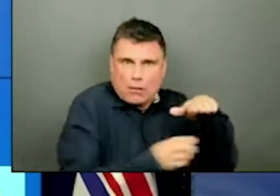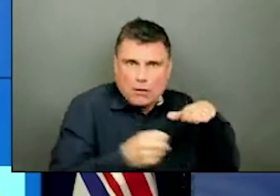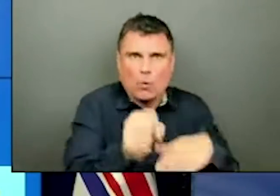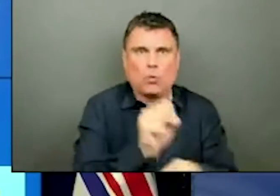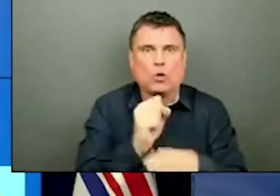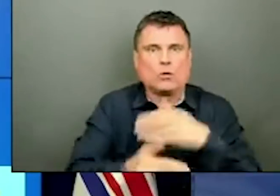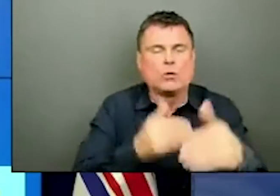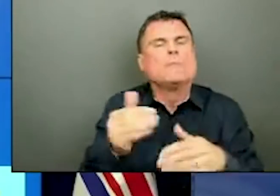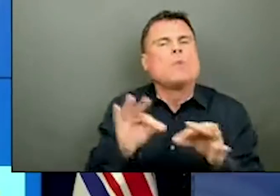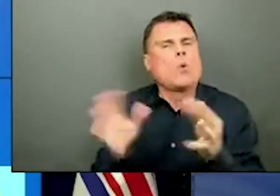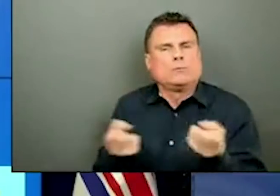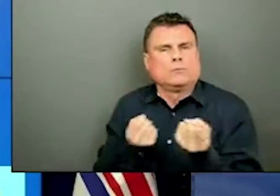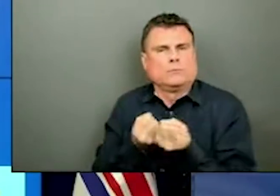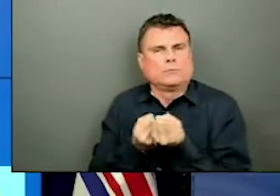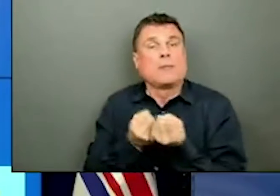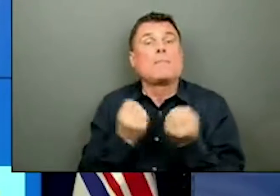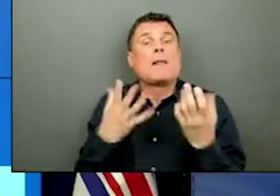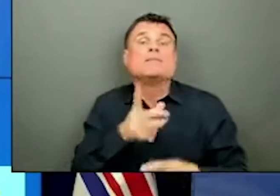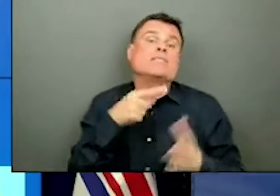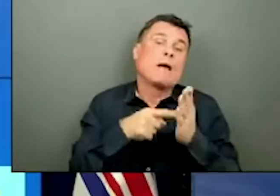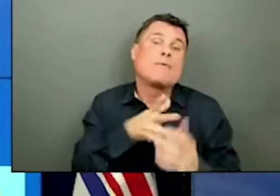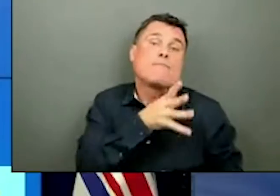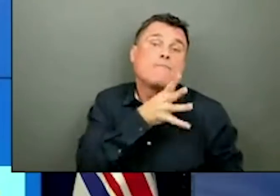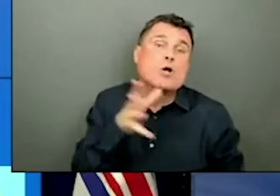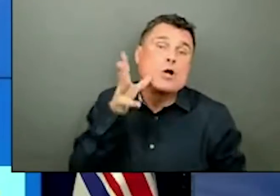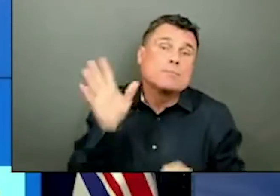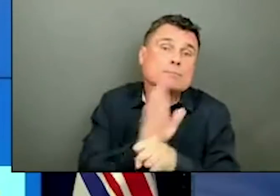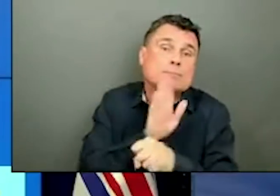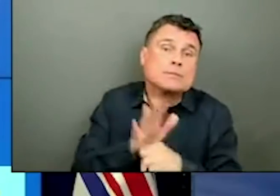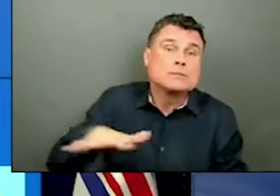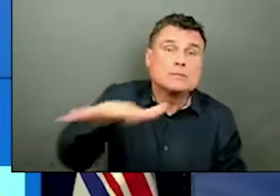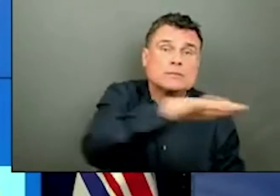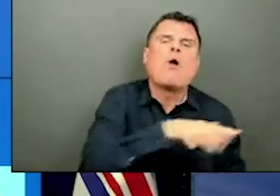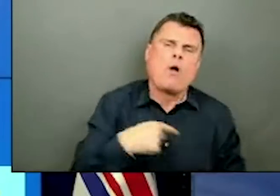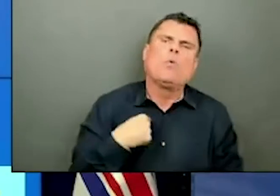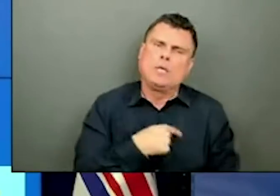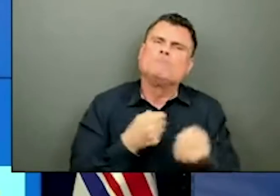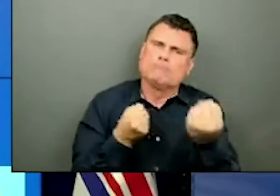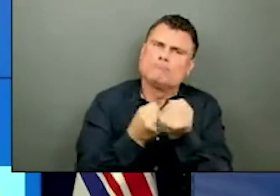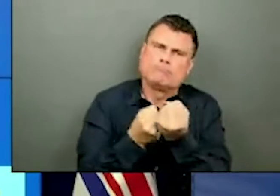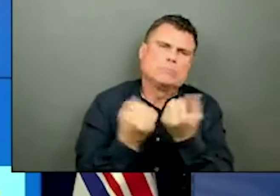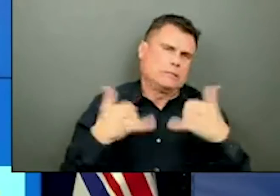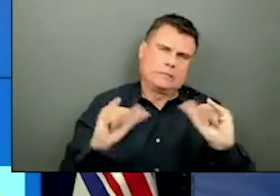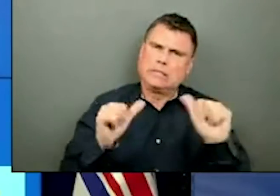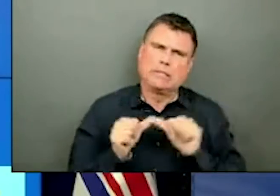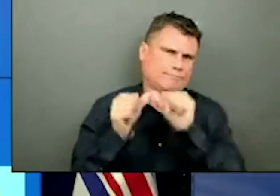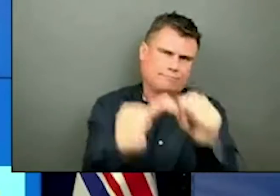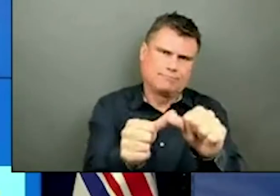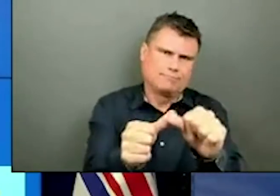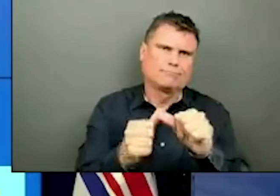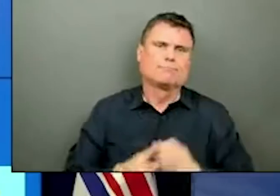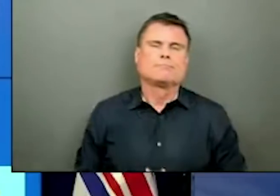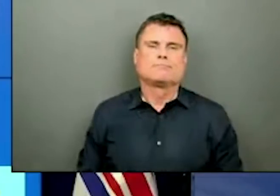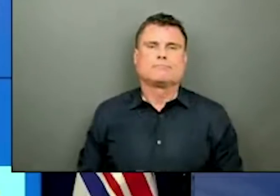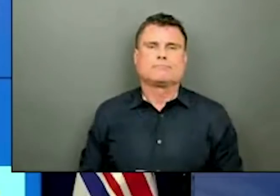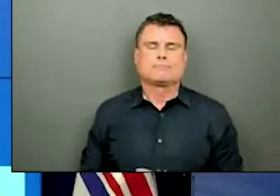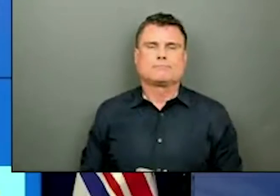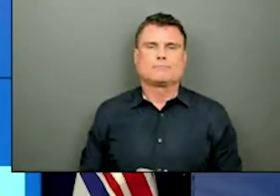the farming community. We're going to continue to do that as well as we go forward. Next, we'll go to Shannon Patterson from CTV. Go ahead,